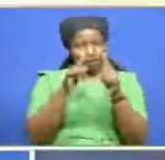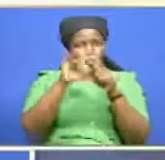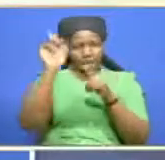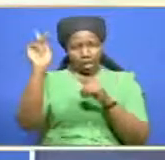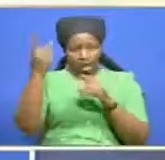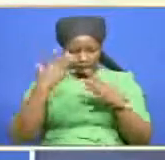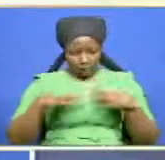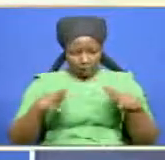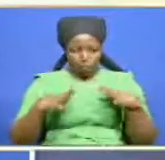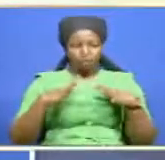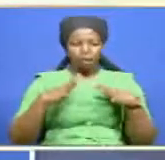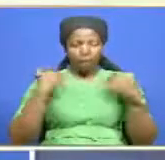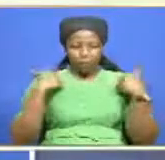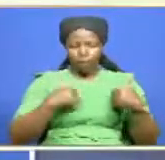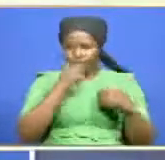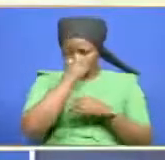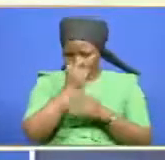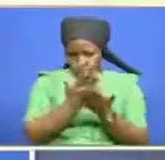you God's blessings